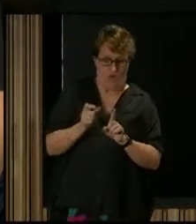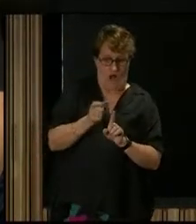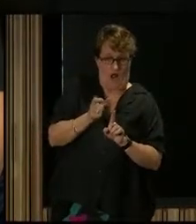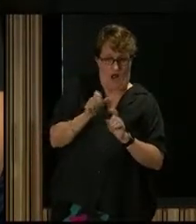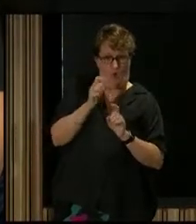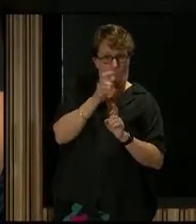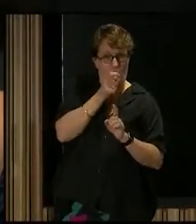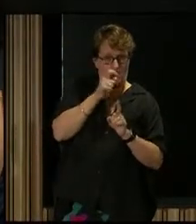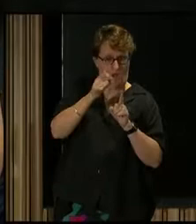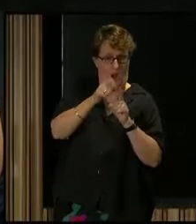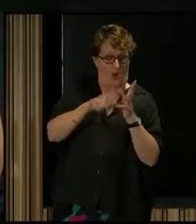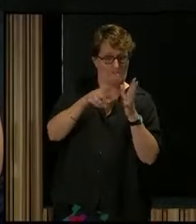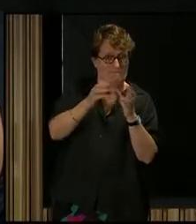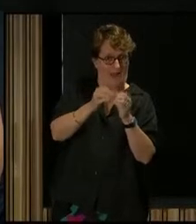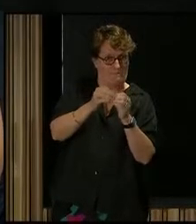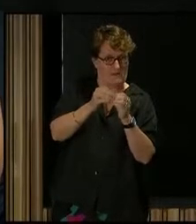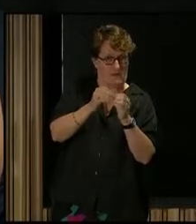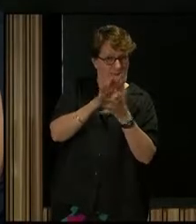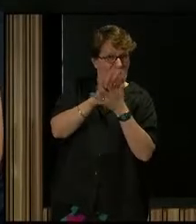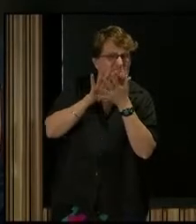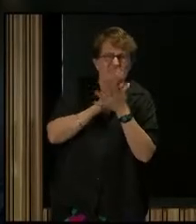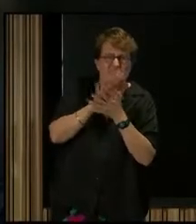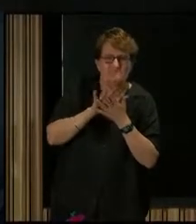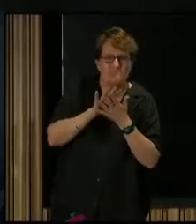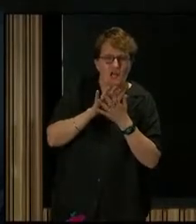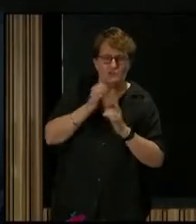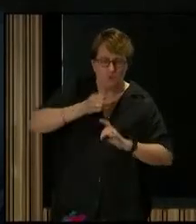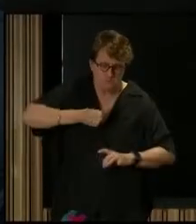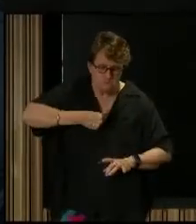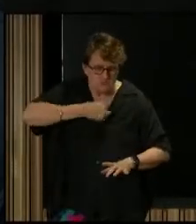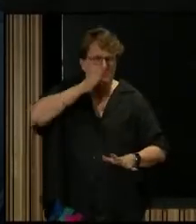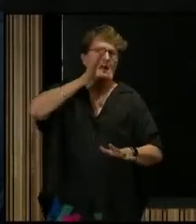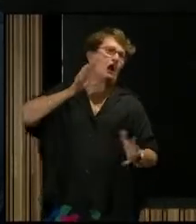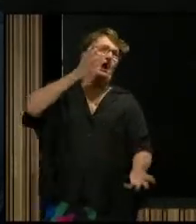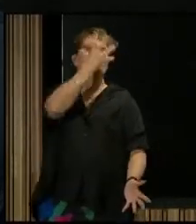an invitation to be disgusting. Like, I don't want you to come and be munted at the show.